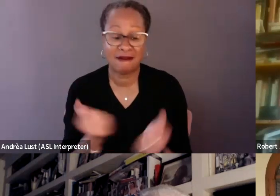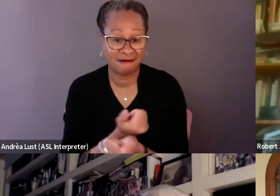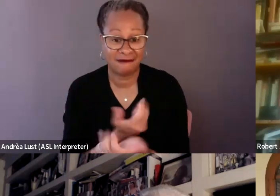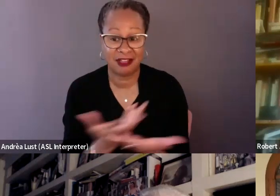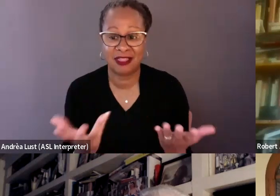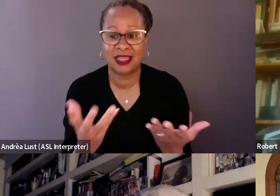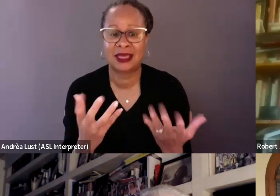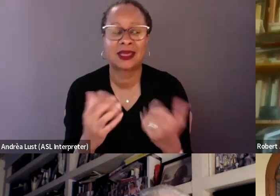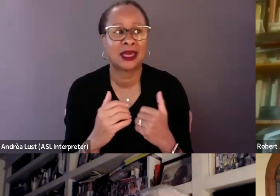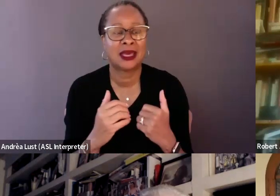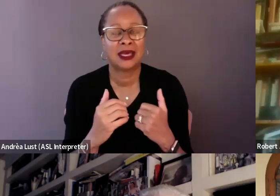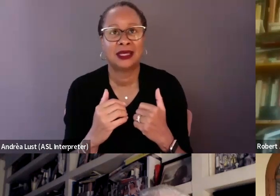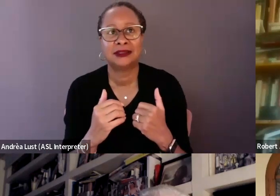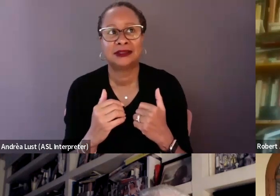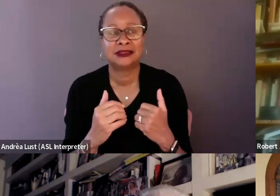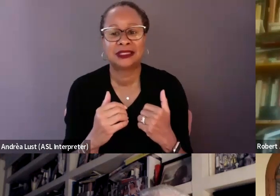a big box.